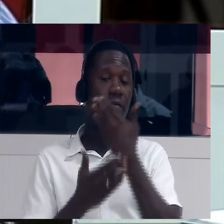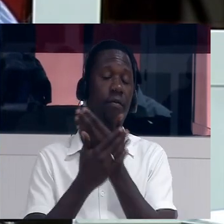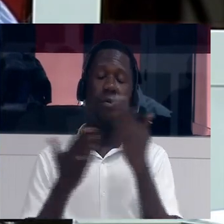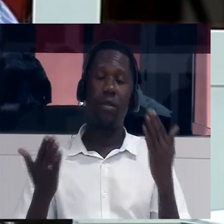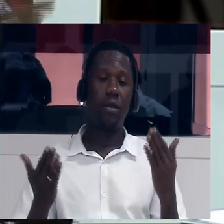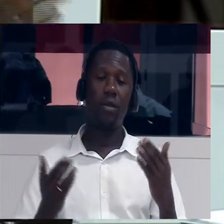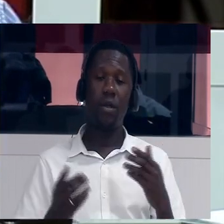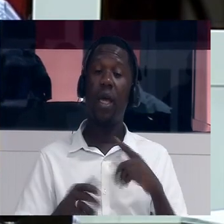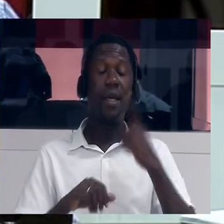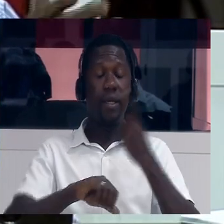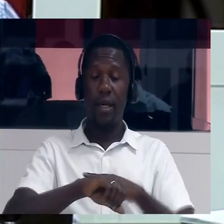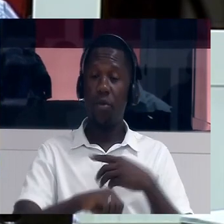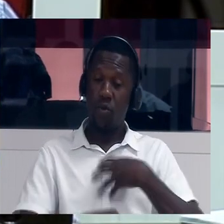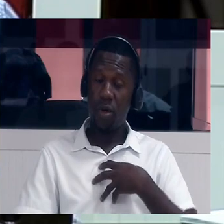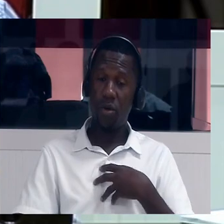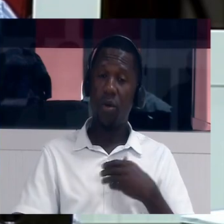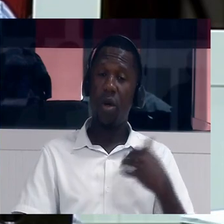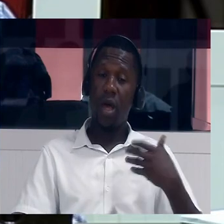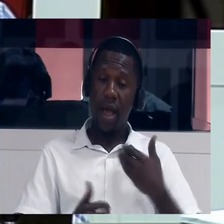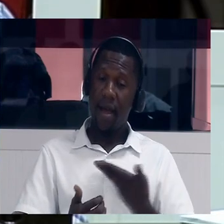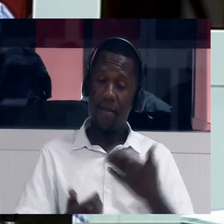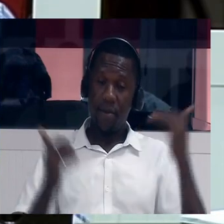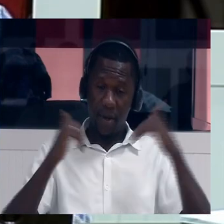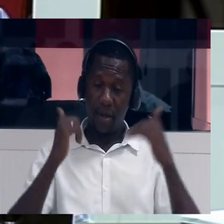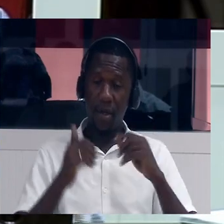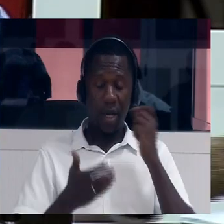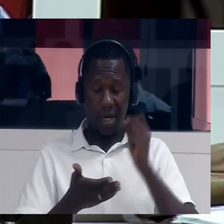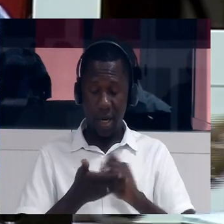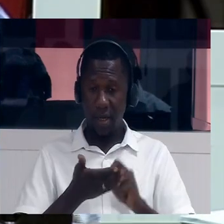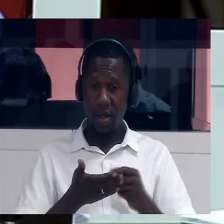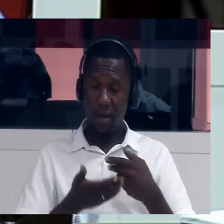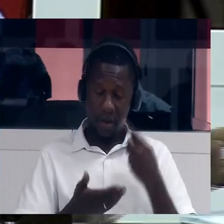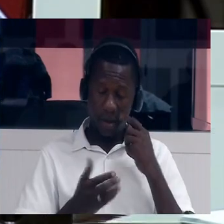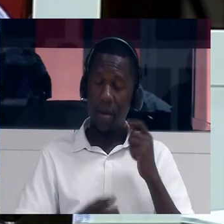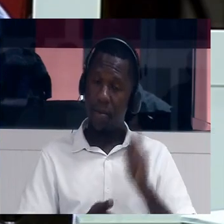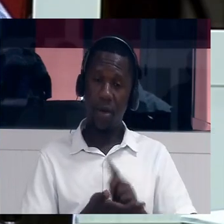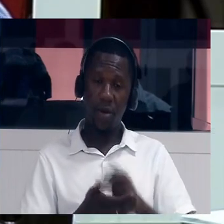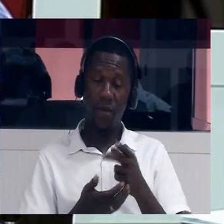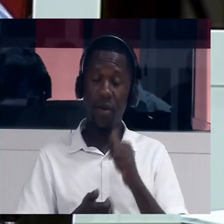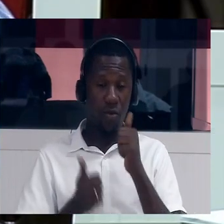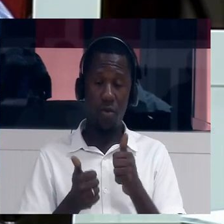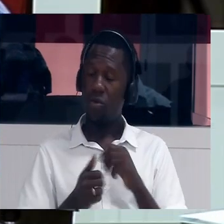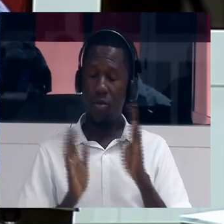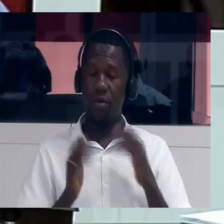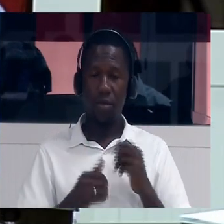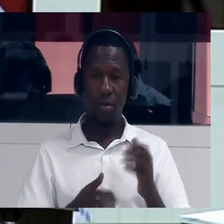meeting, right, let me know, and I can assure you that if it's good cause, you'll hold your meeting with no